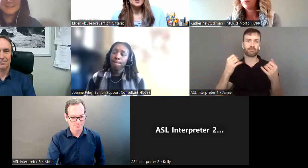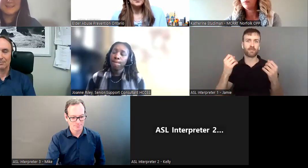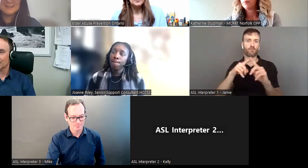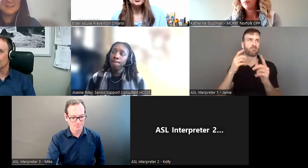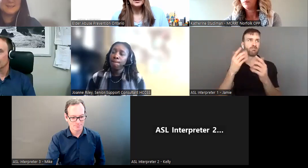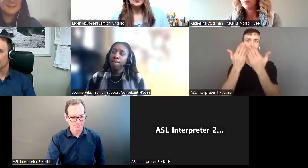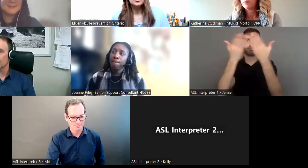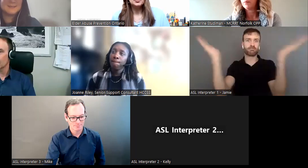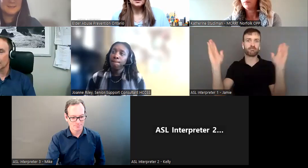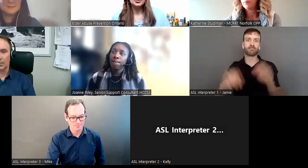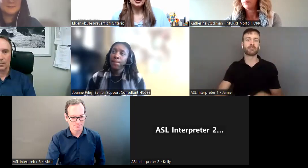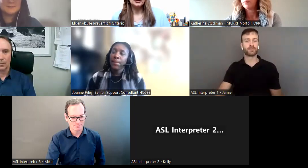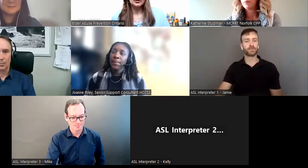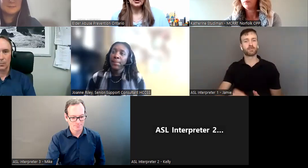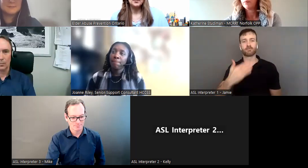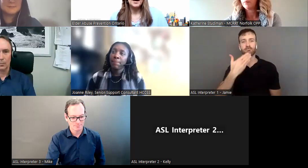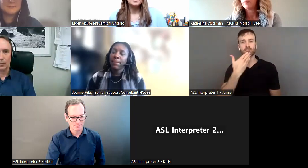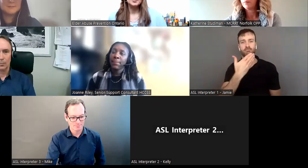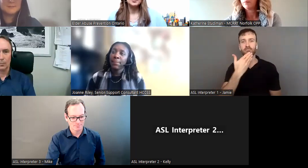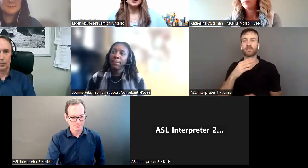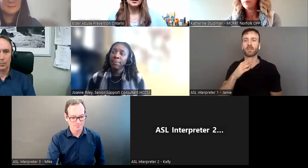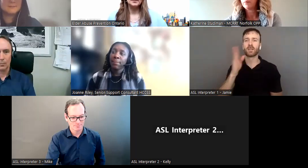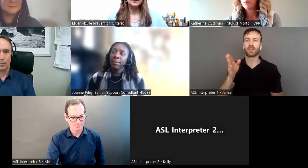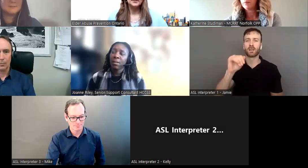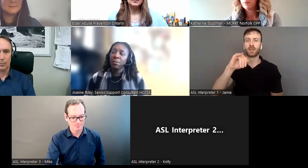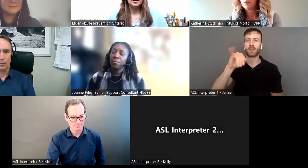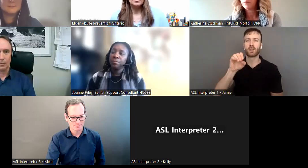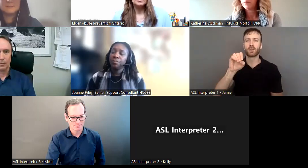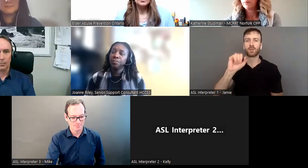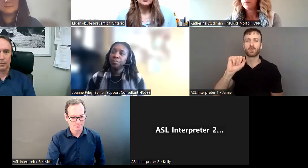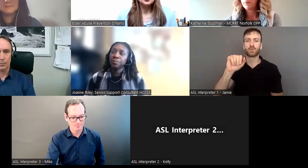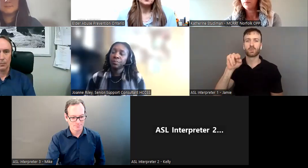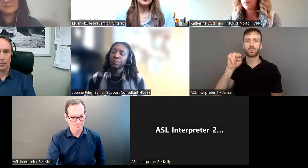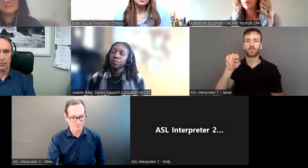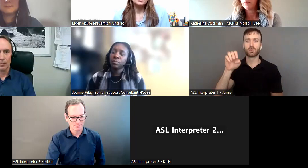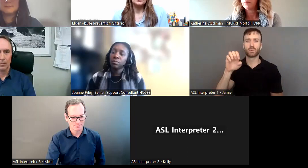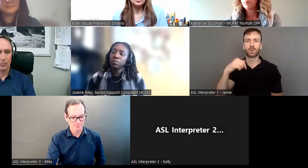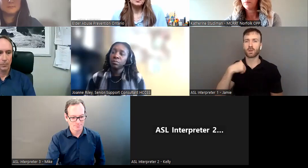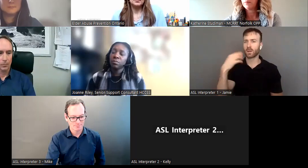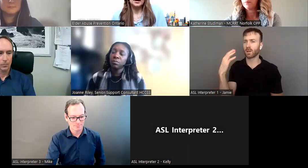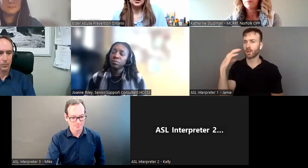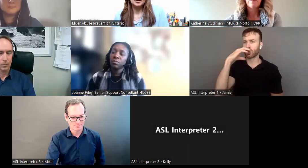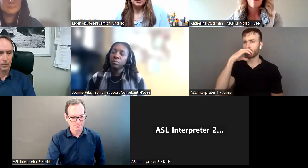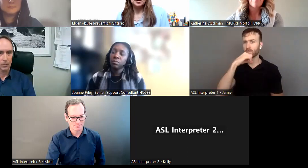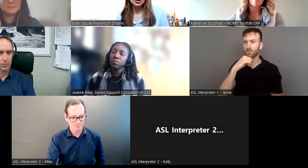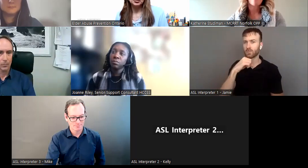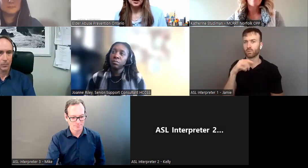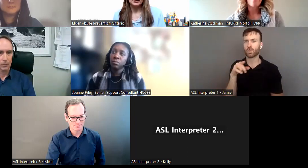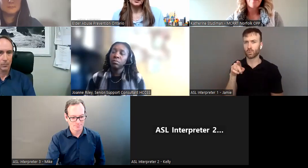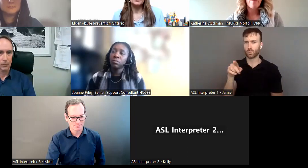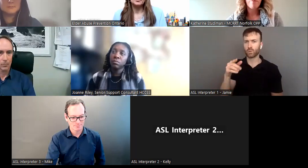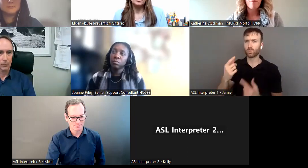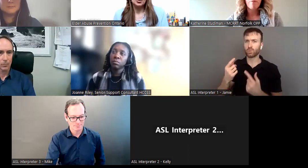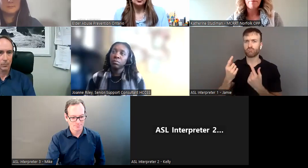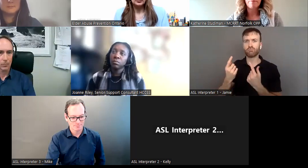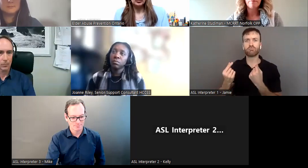thanks. And Joanne, I'm assuming that your capacity, that there's obviously some risk management procedures there,